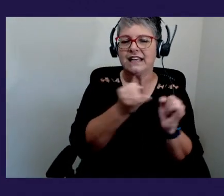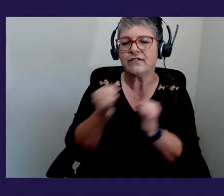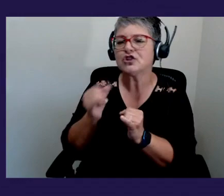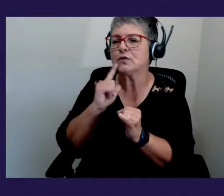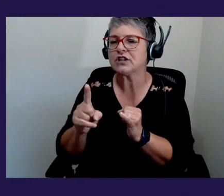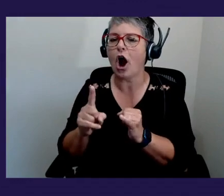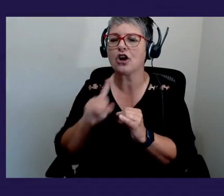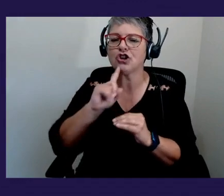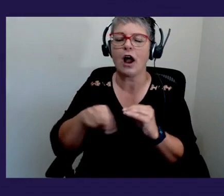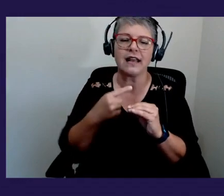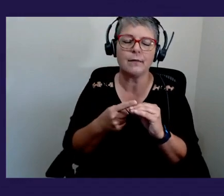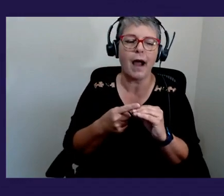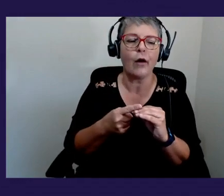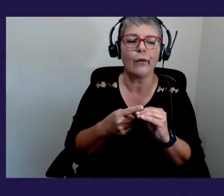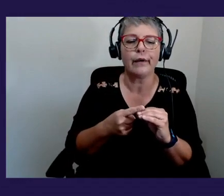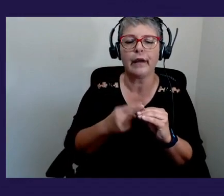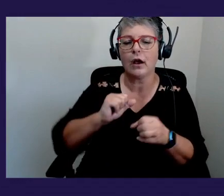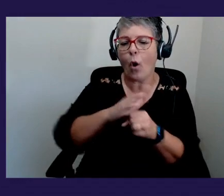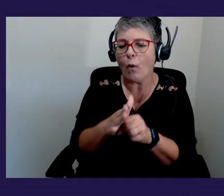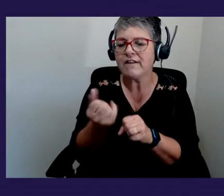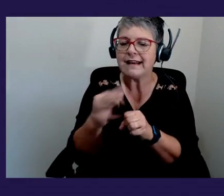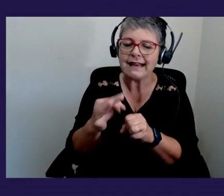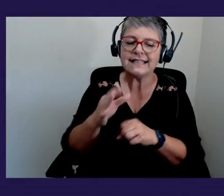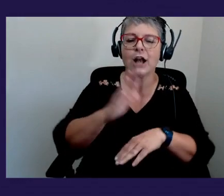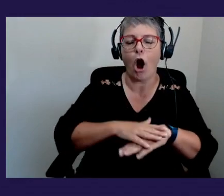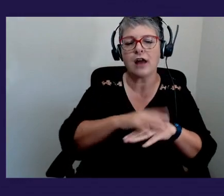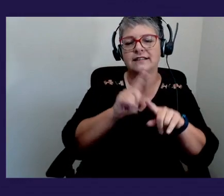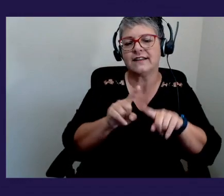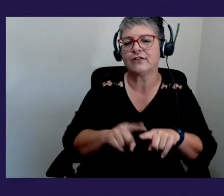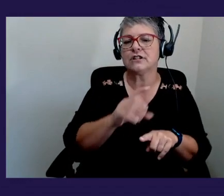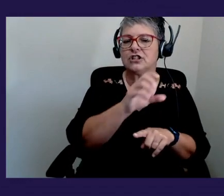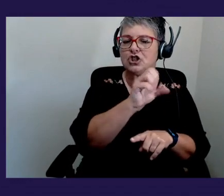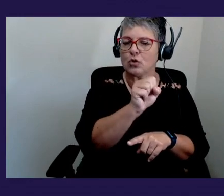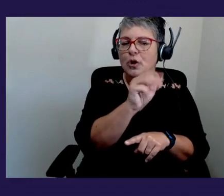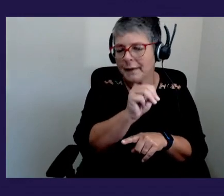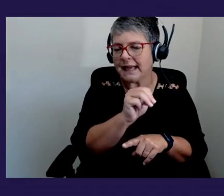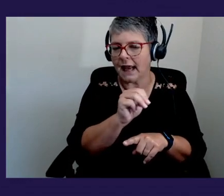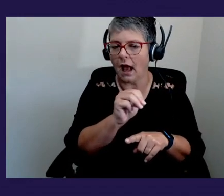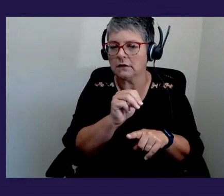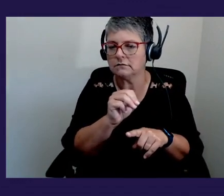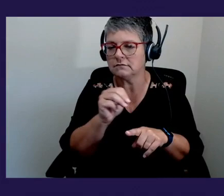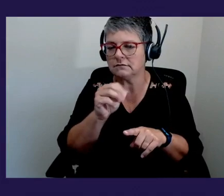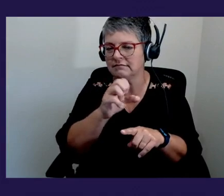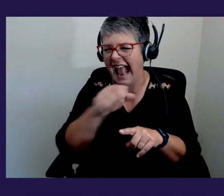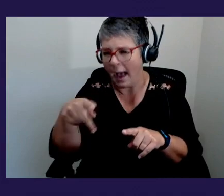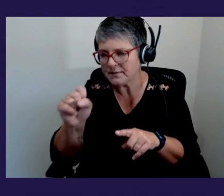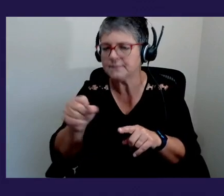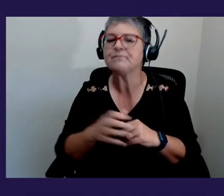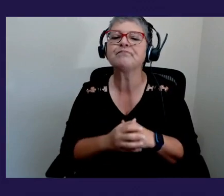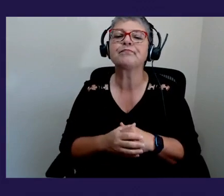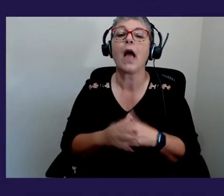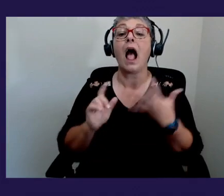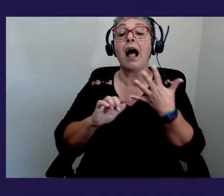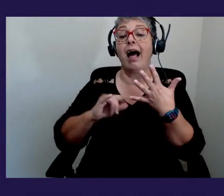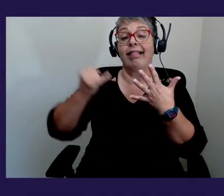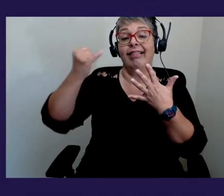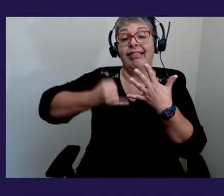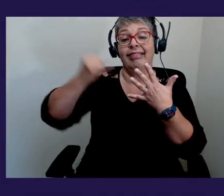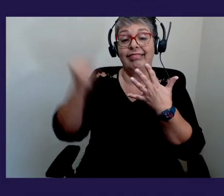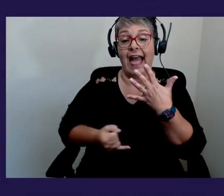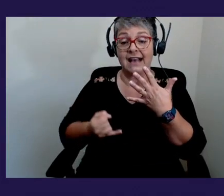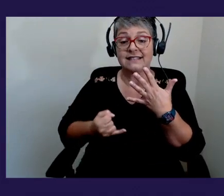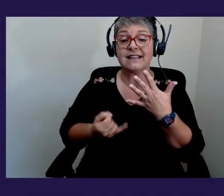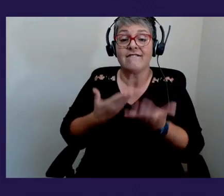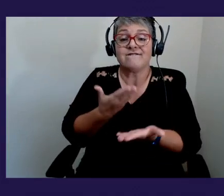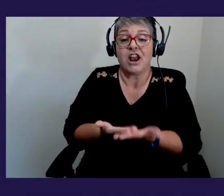social media as well as other publicly available channels. And then finally, the last category in this level were